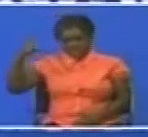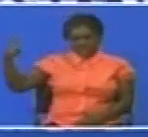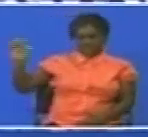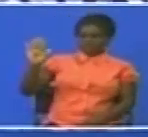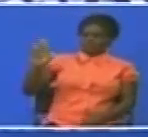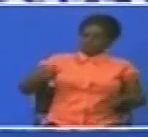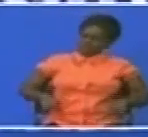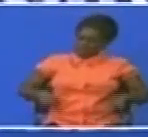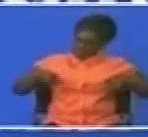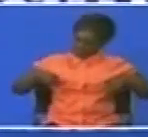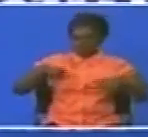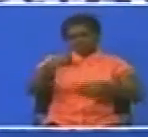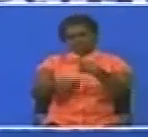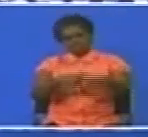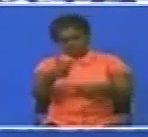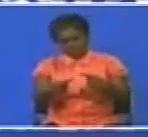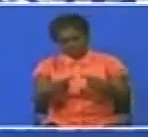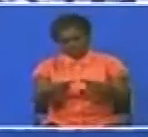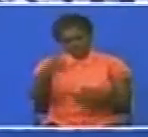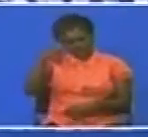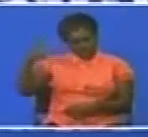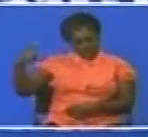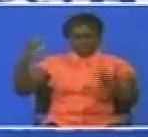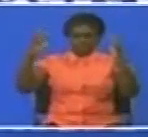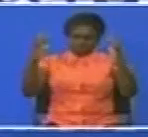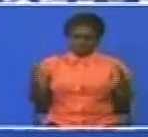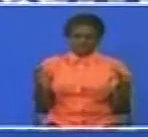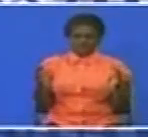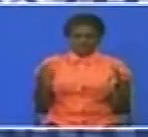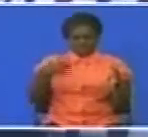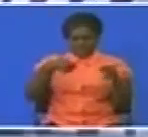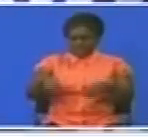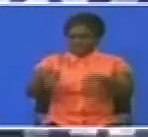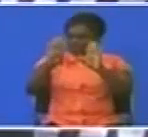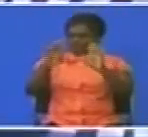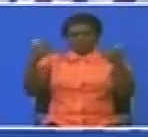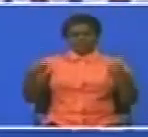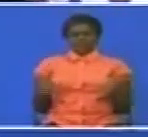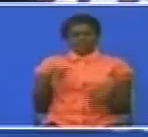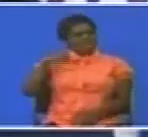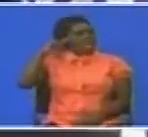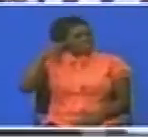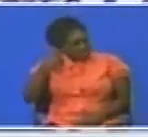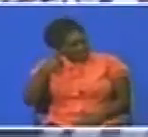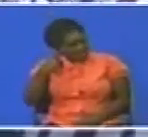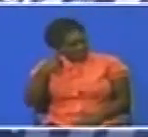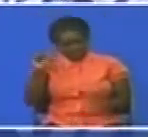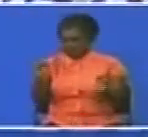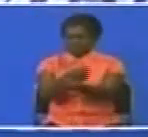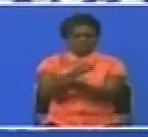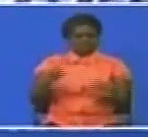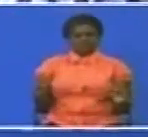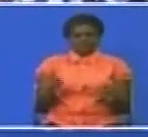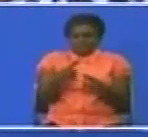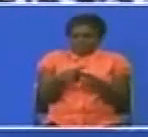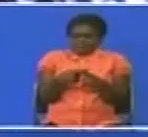life, makes you continue having big dreams in your life. So I didn't give up. Sikudhani kwamba angeweza kufaulu namna hiyo.